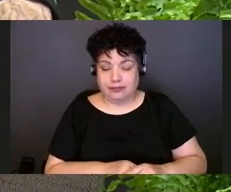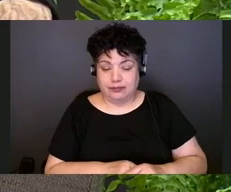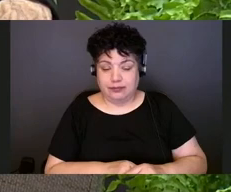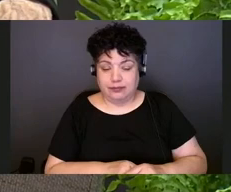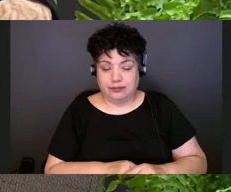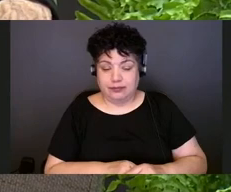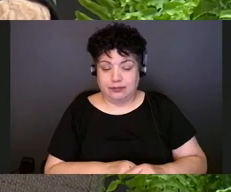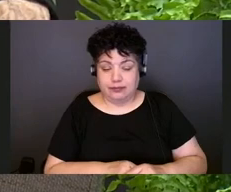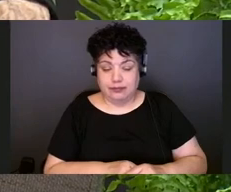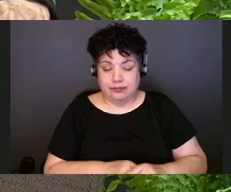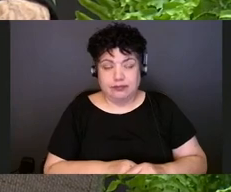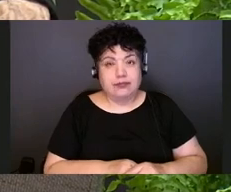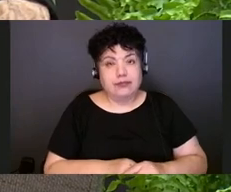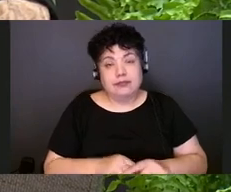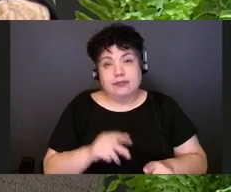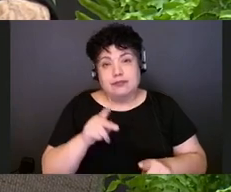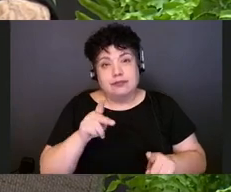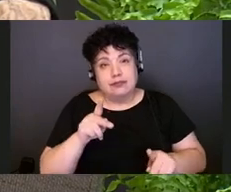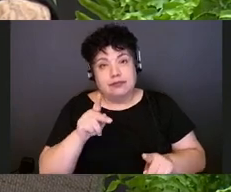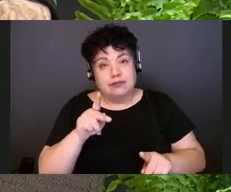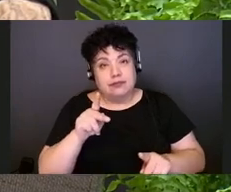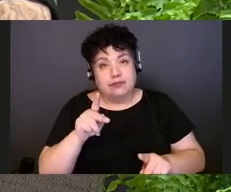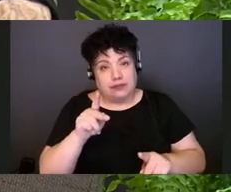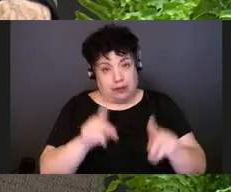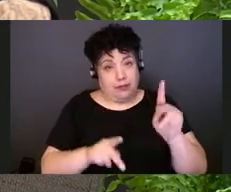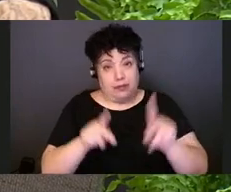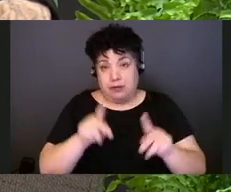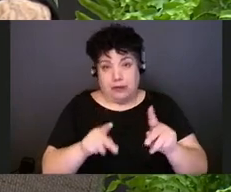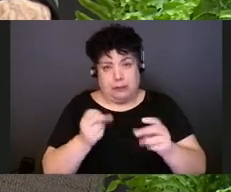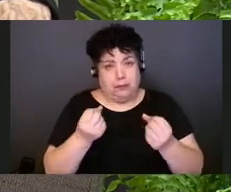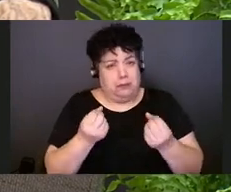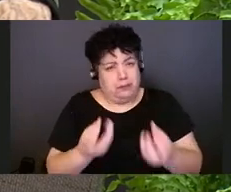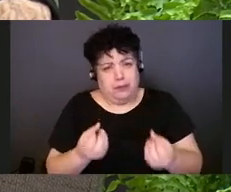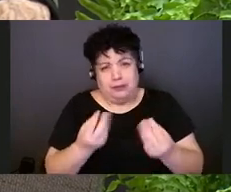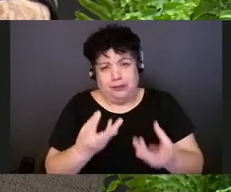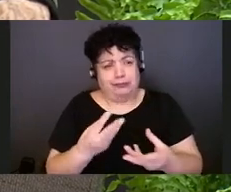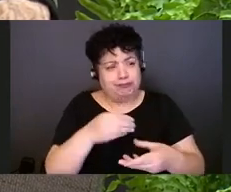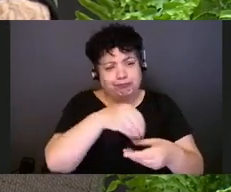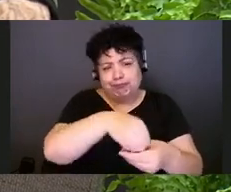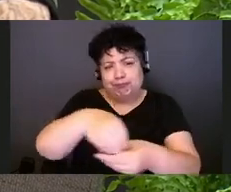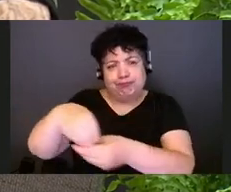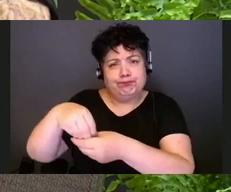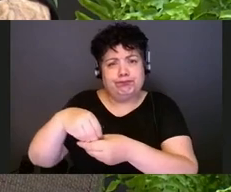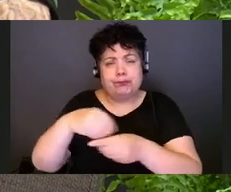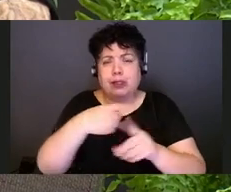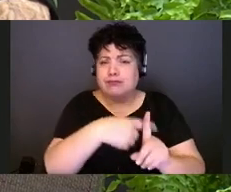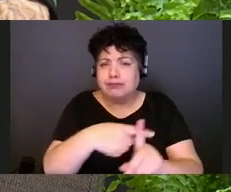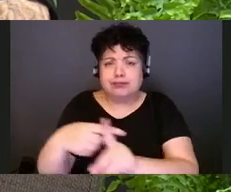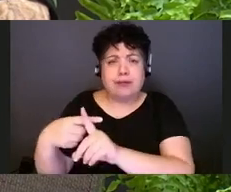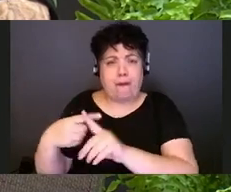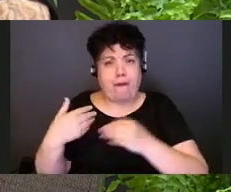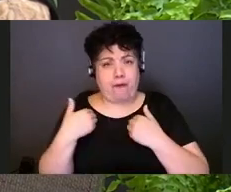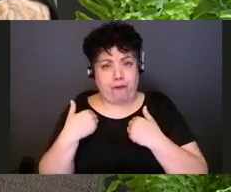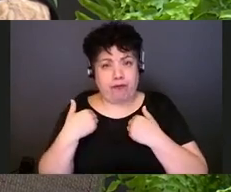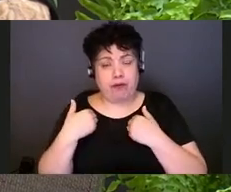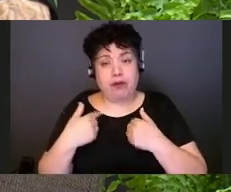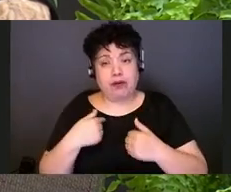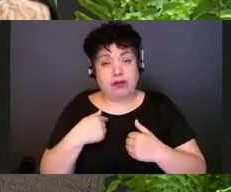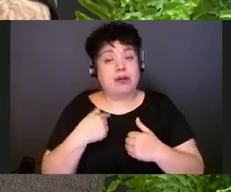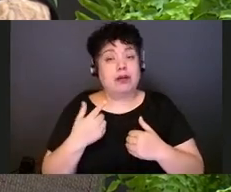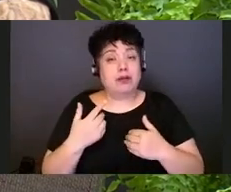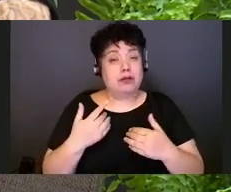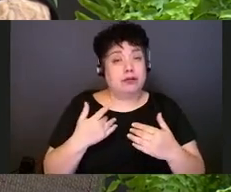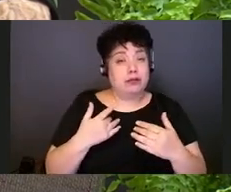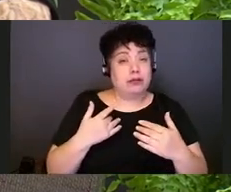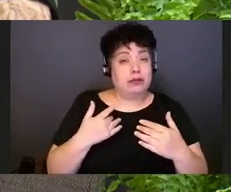have a lot of good things about themselves. What is frightening to me is when I hear